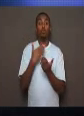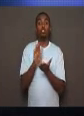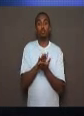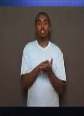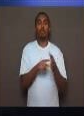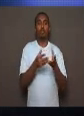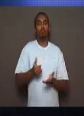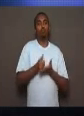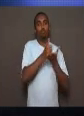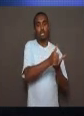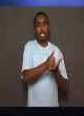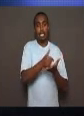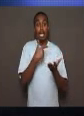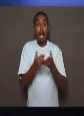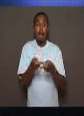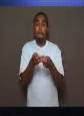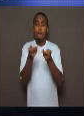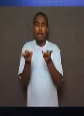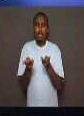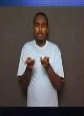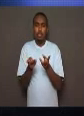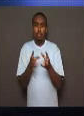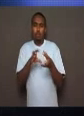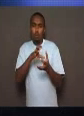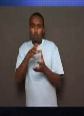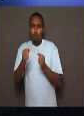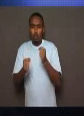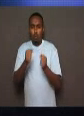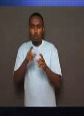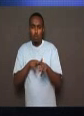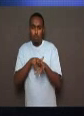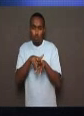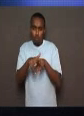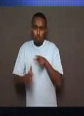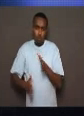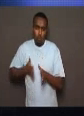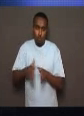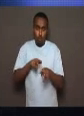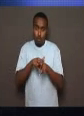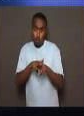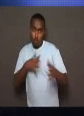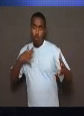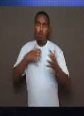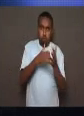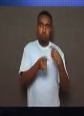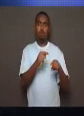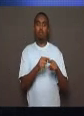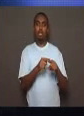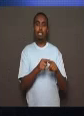where they decide to shoot the scene, a terrible train crash occurs, which begins a series